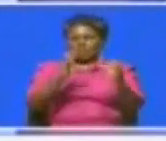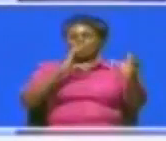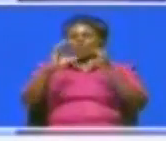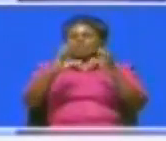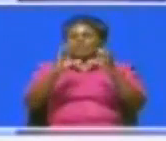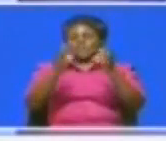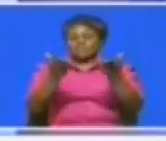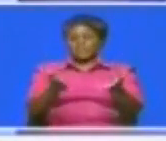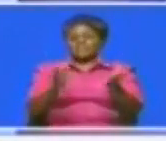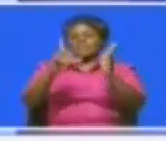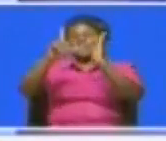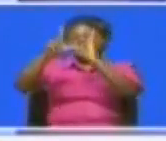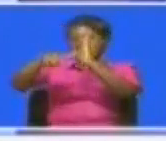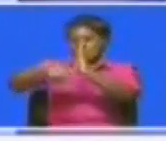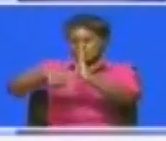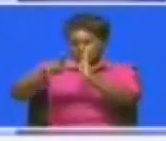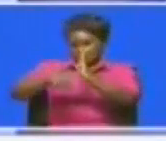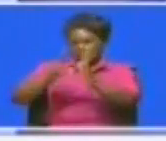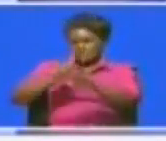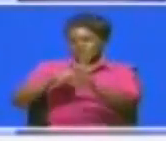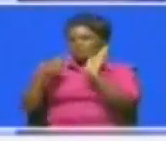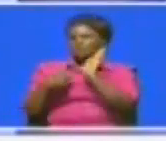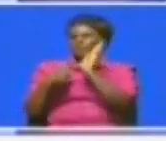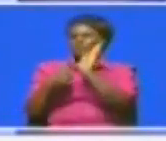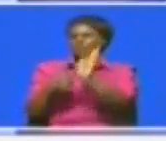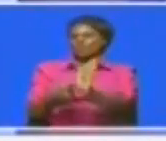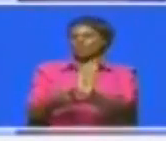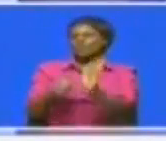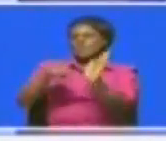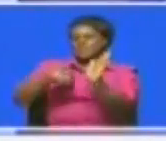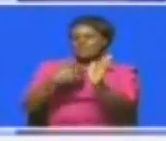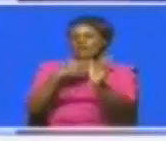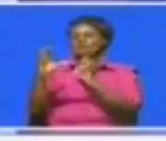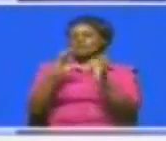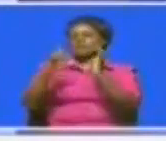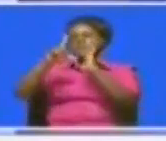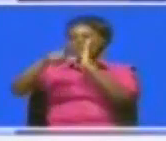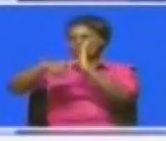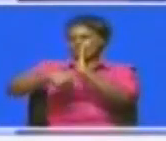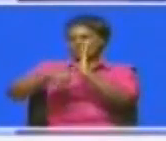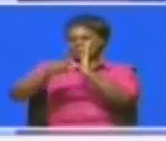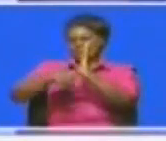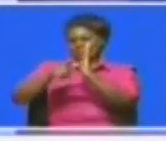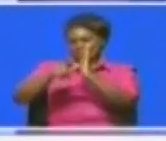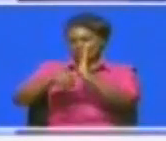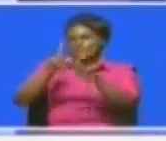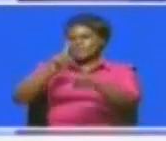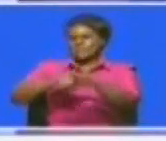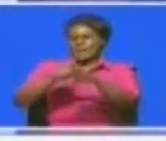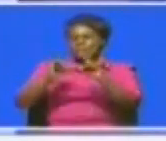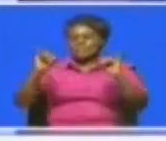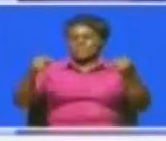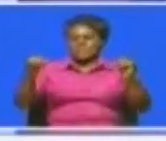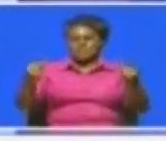conversation will be coming up throughout the show. And we will be having that conversation, of course, a little later during the bulletin.